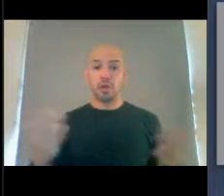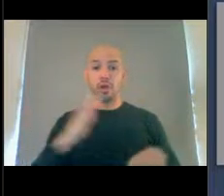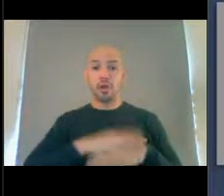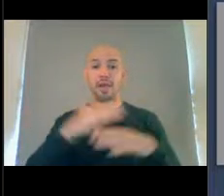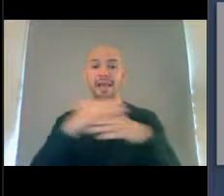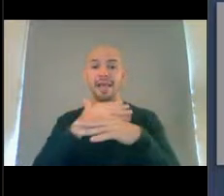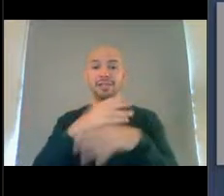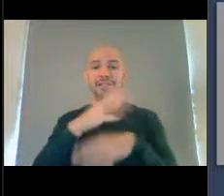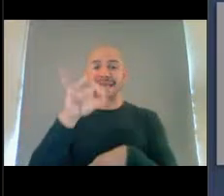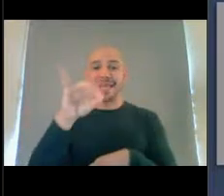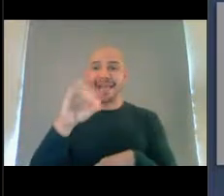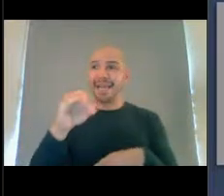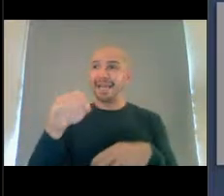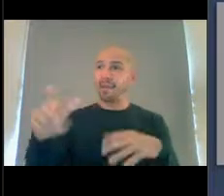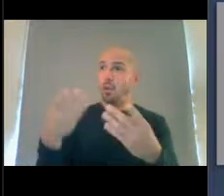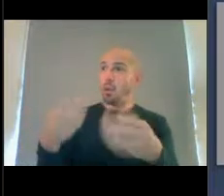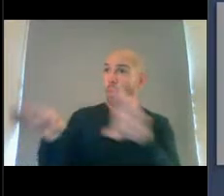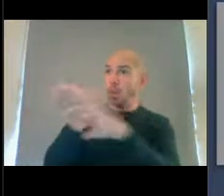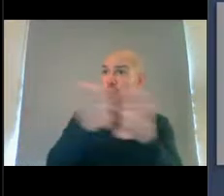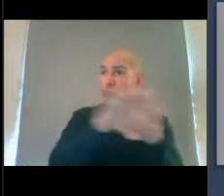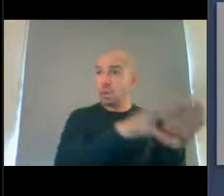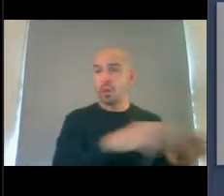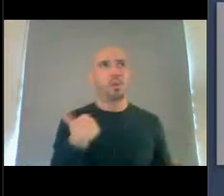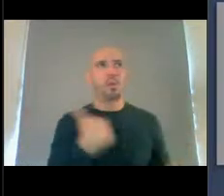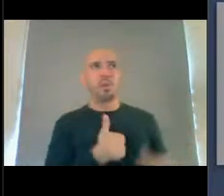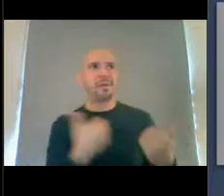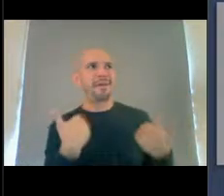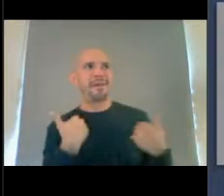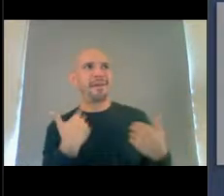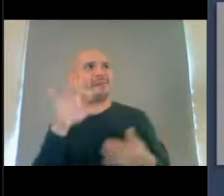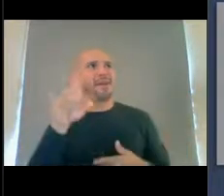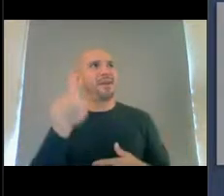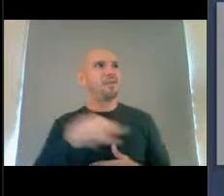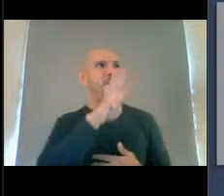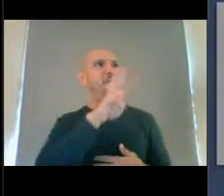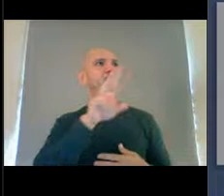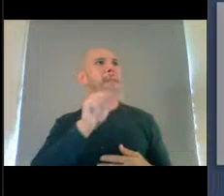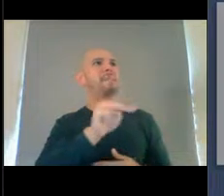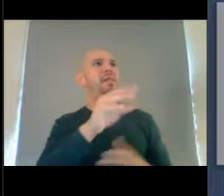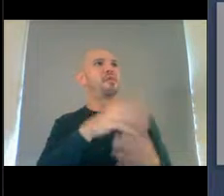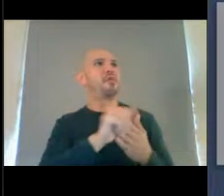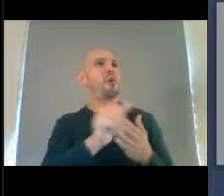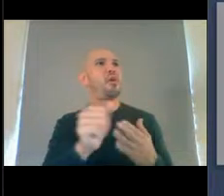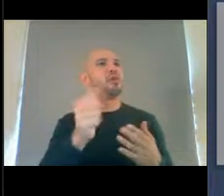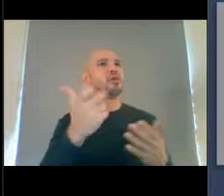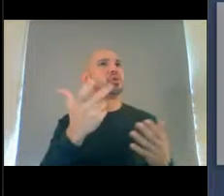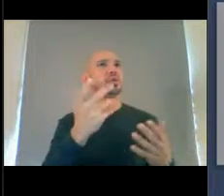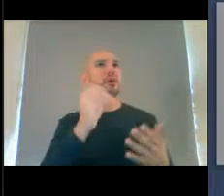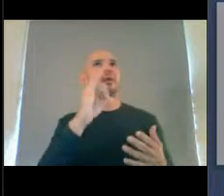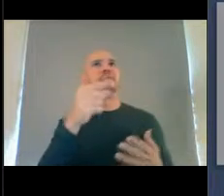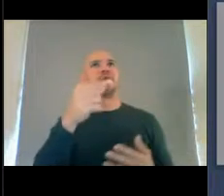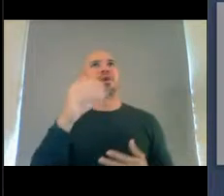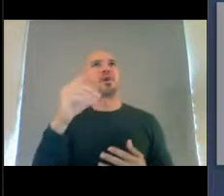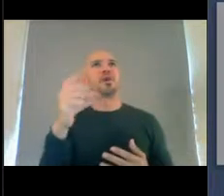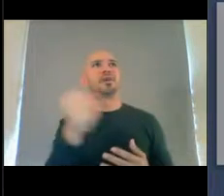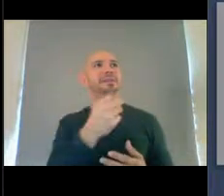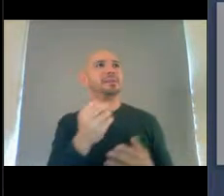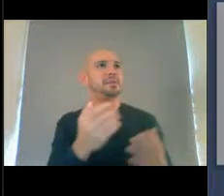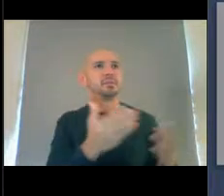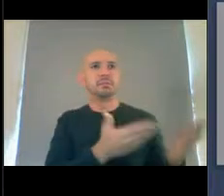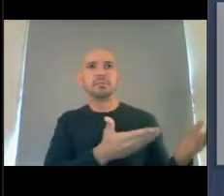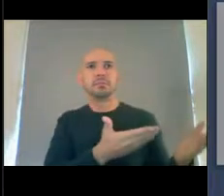80 and you have anywhere between four to eight million dollars per hour of goods that are transferred to state route 49 nevada county with that i again